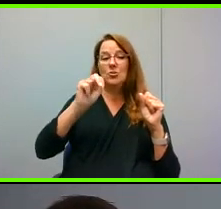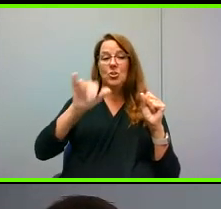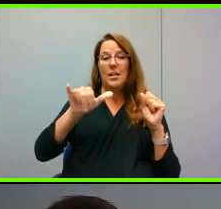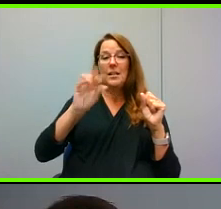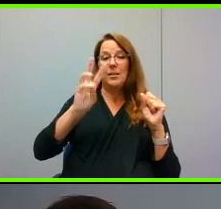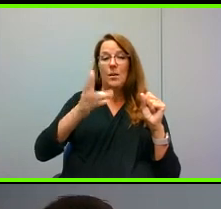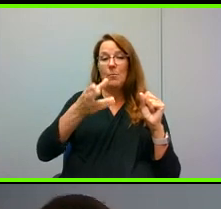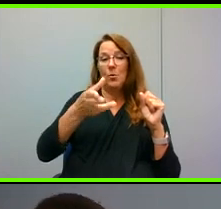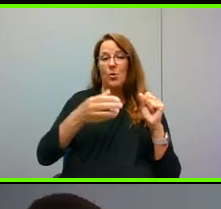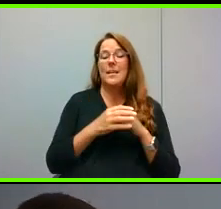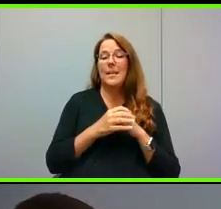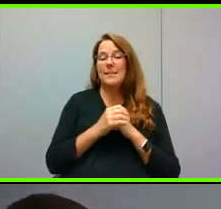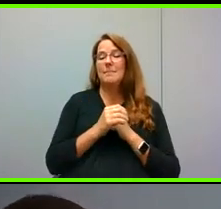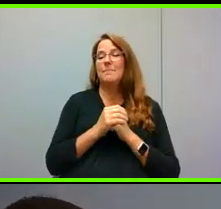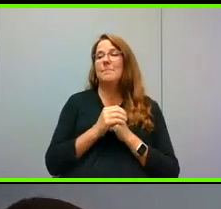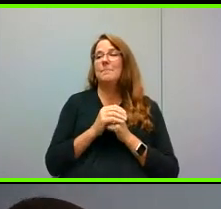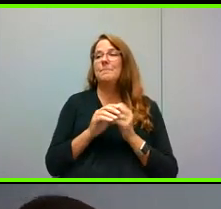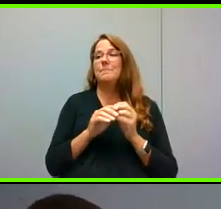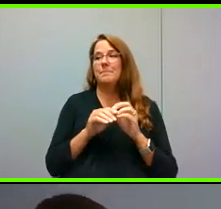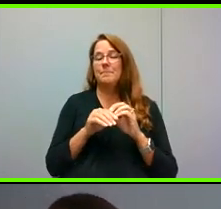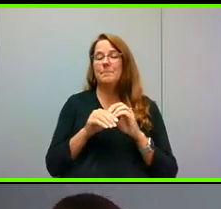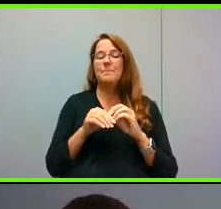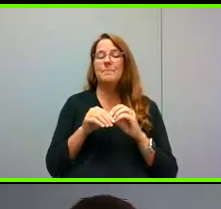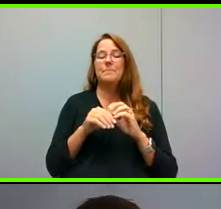Whittemore. Yes.